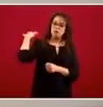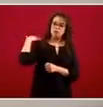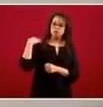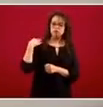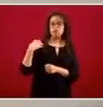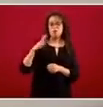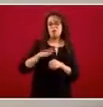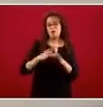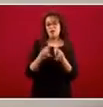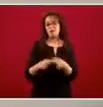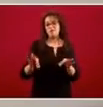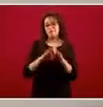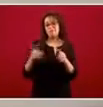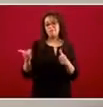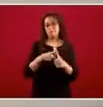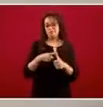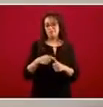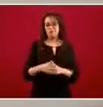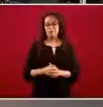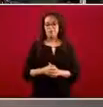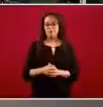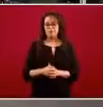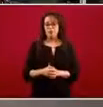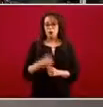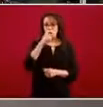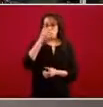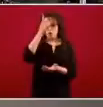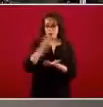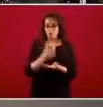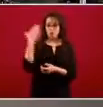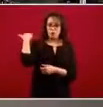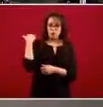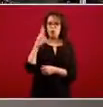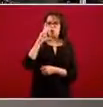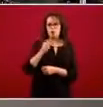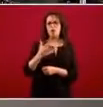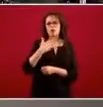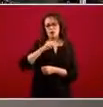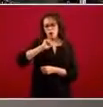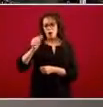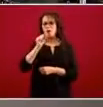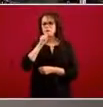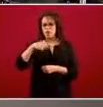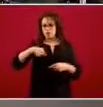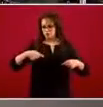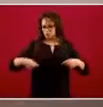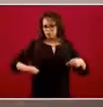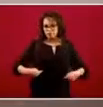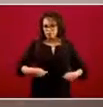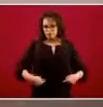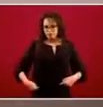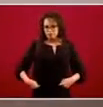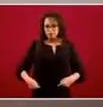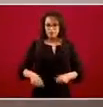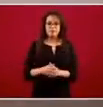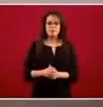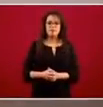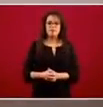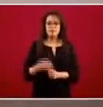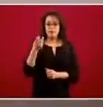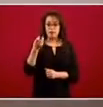and preventing pulmonary damage and other organ damage. And the purpose of this